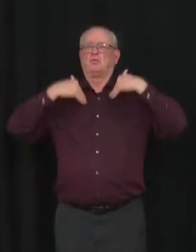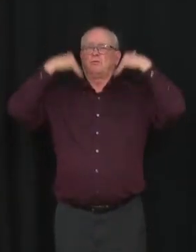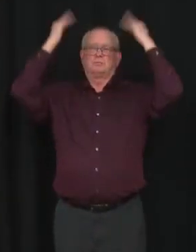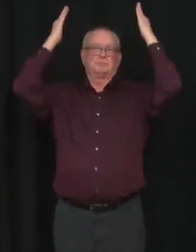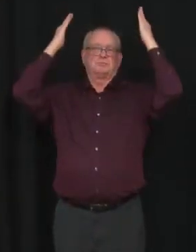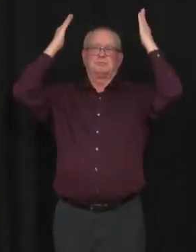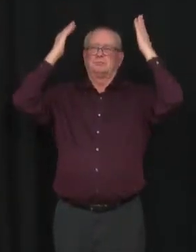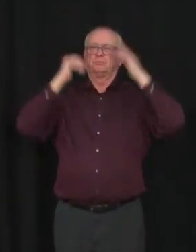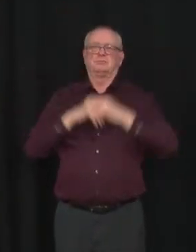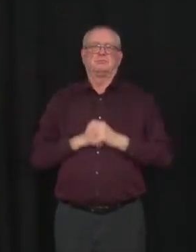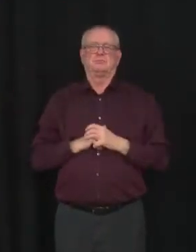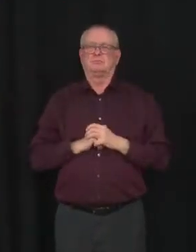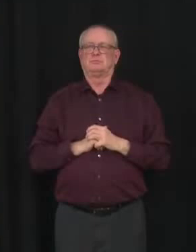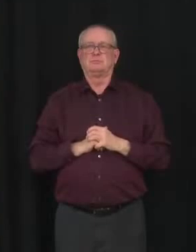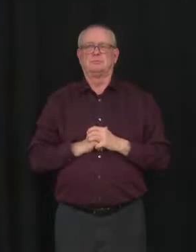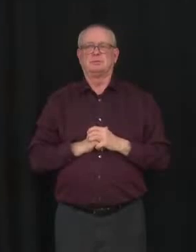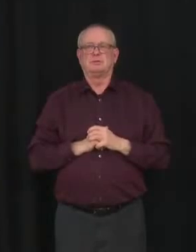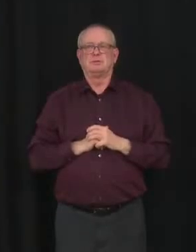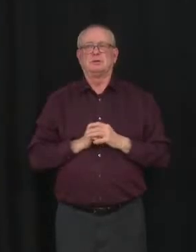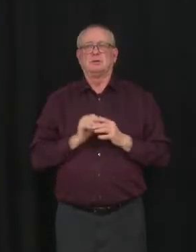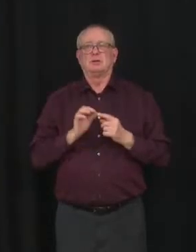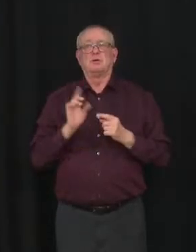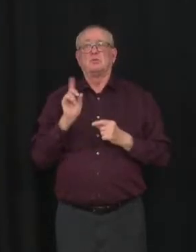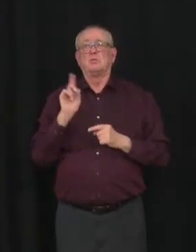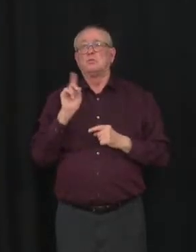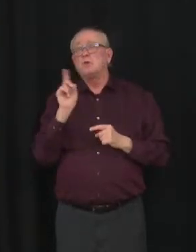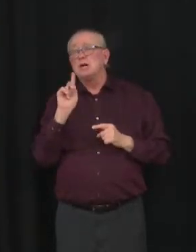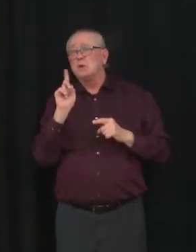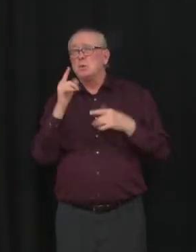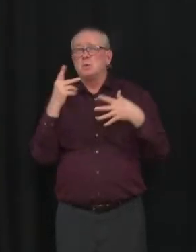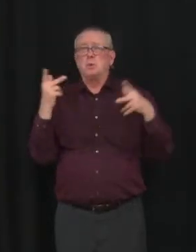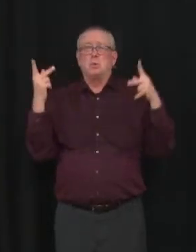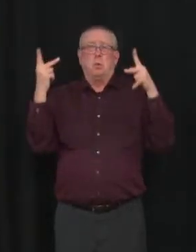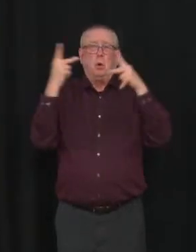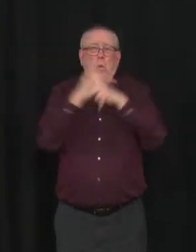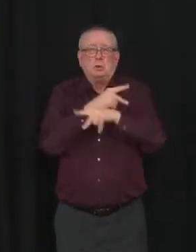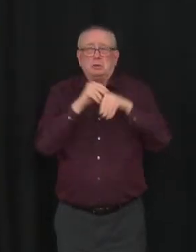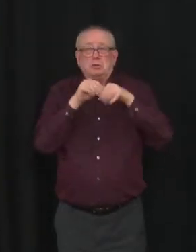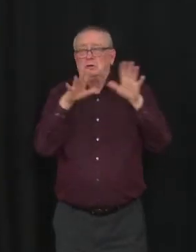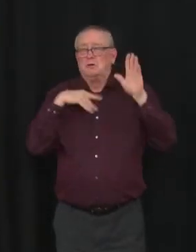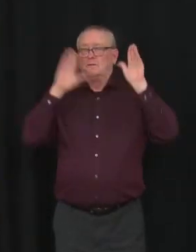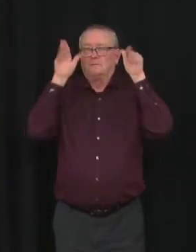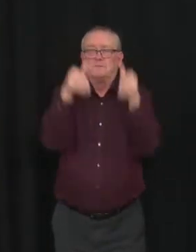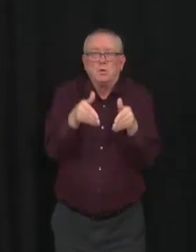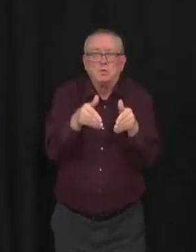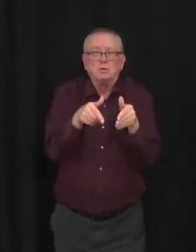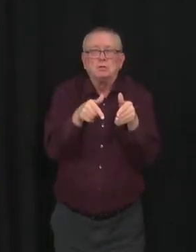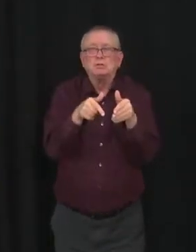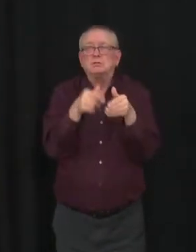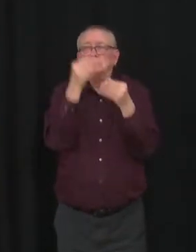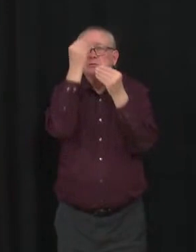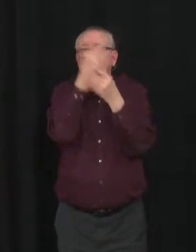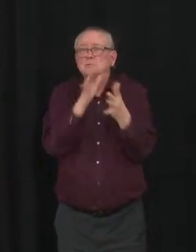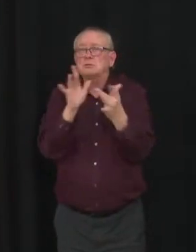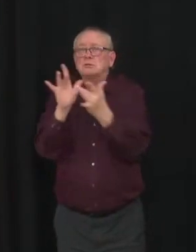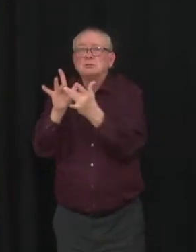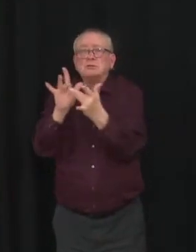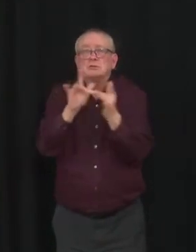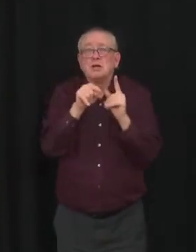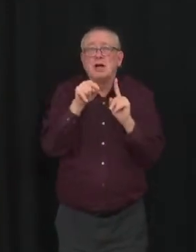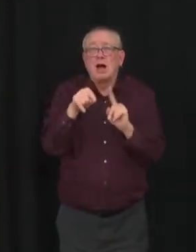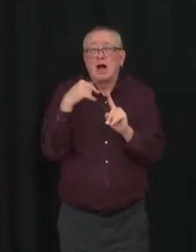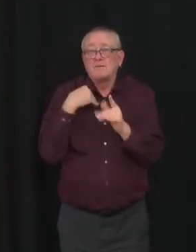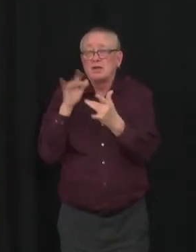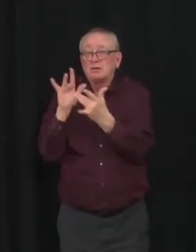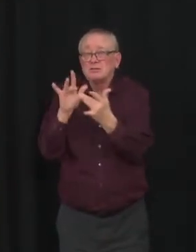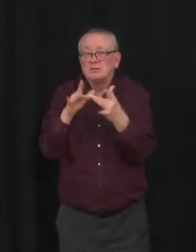significant spike in Omicron cases, we must direct our case investigation and contact tracing resources to where the